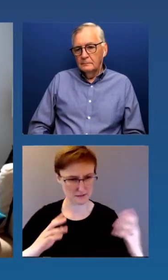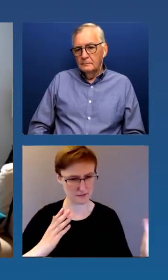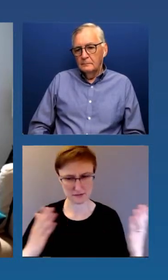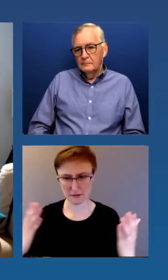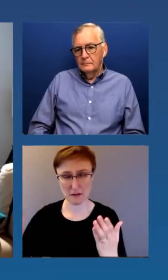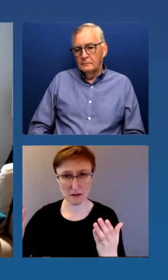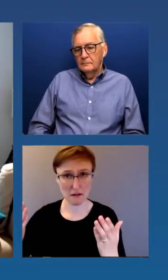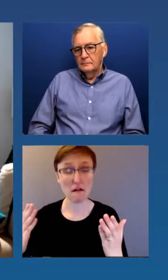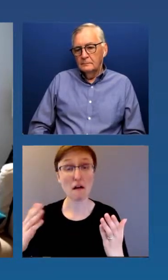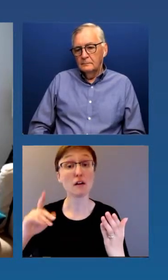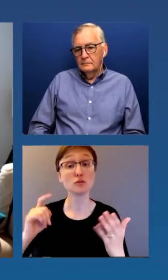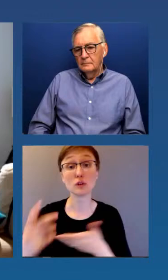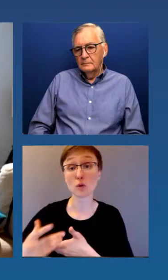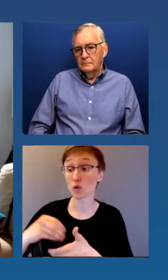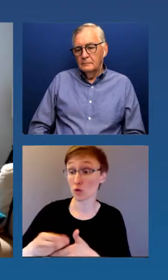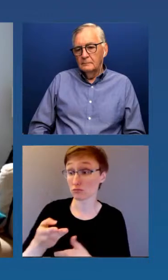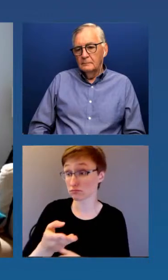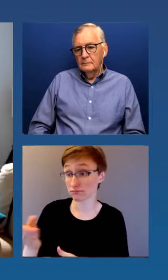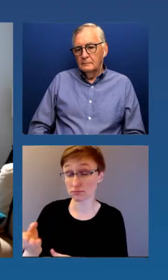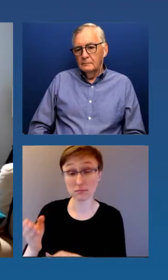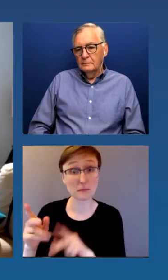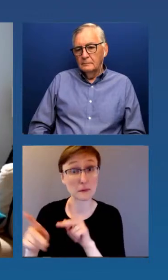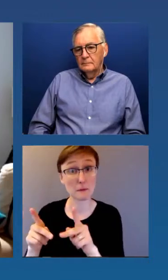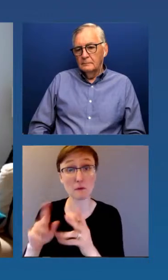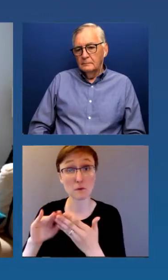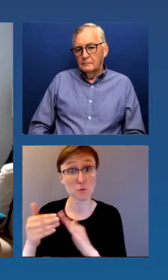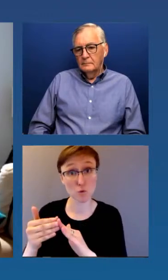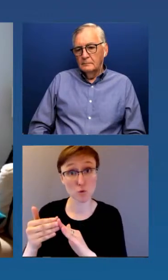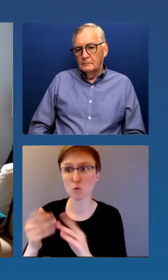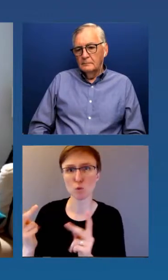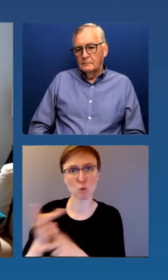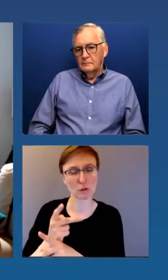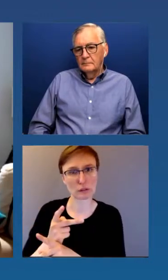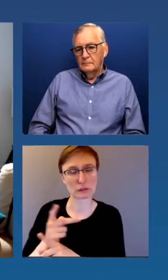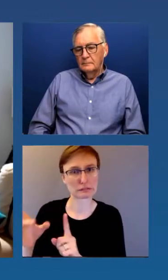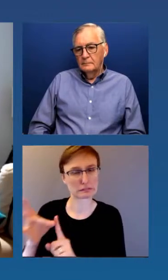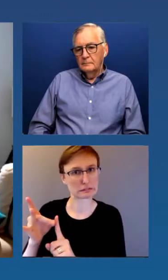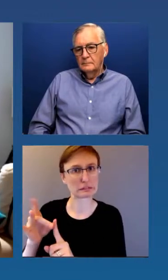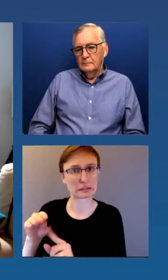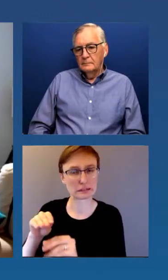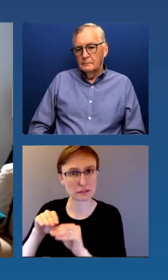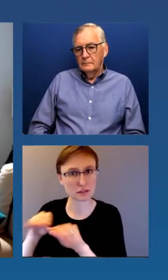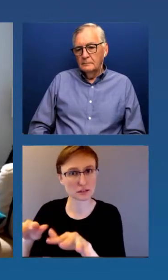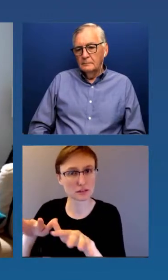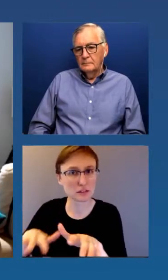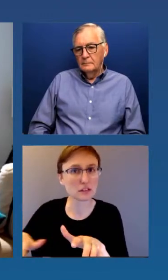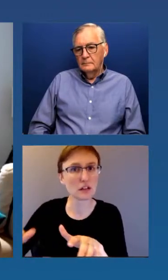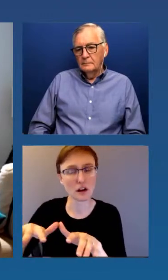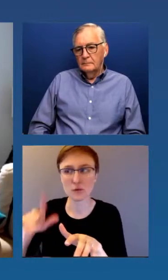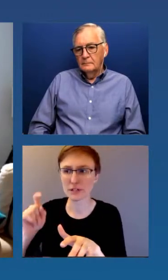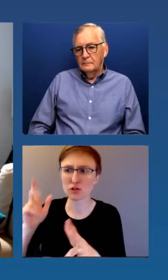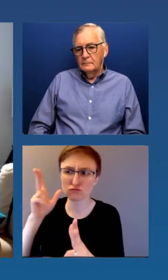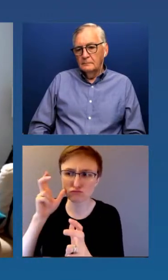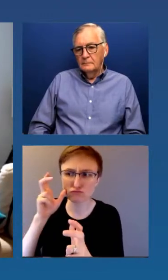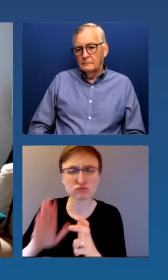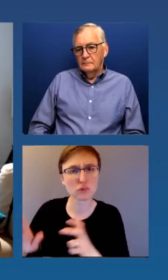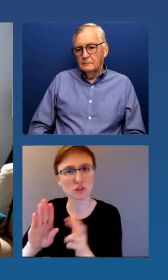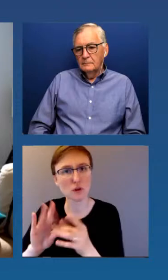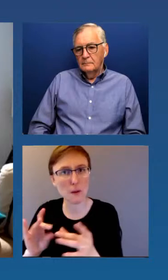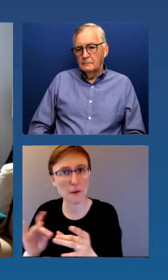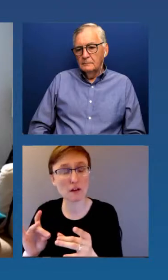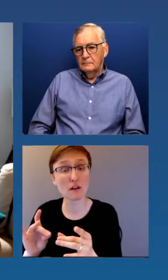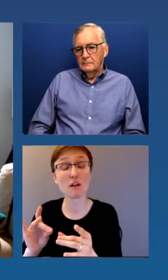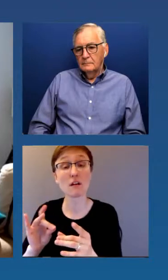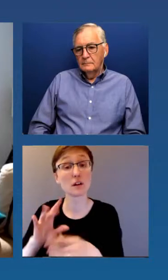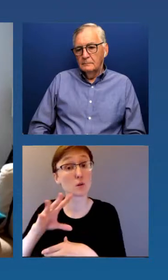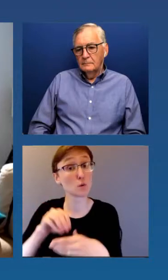the residents of the most affected neighborhoods, including essential workers, the youth, and the families, and also